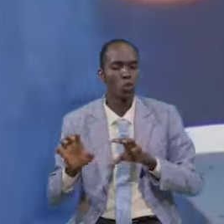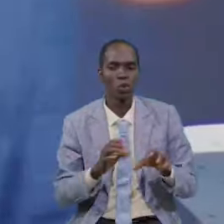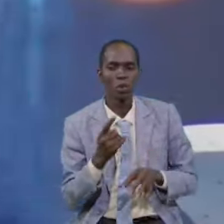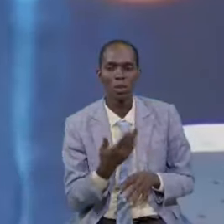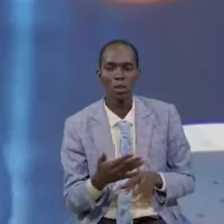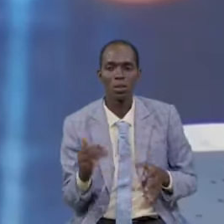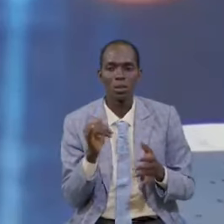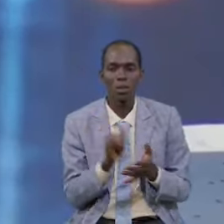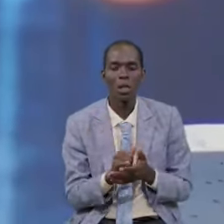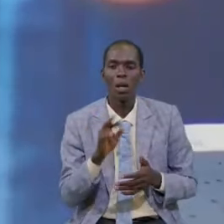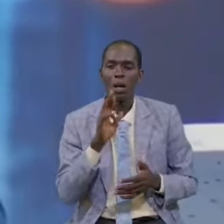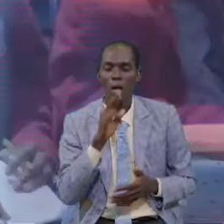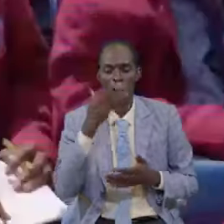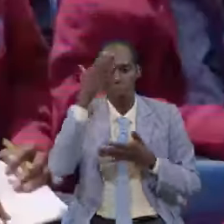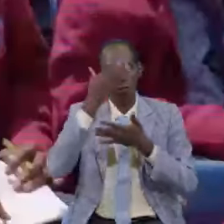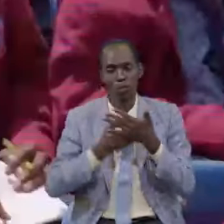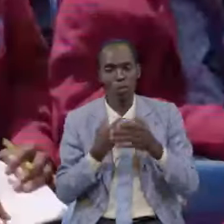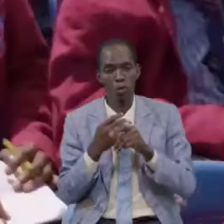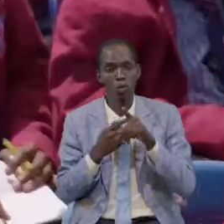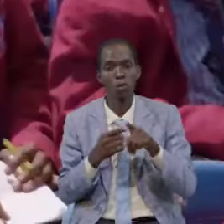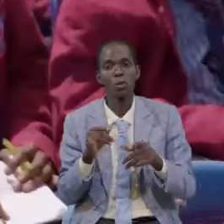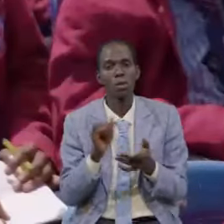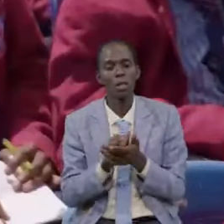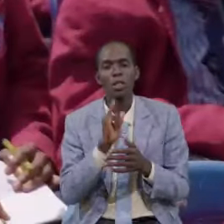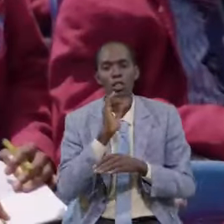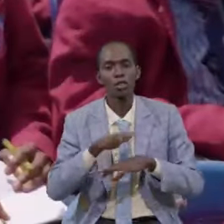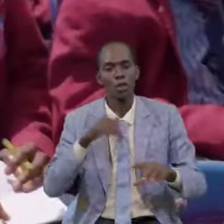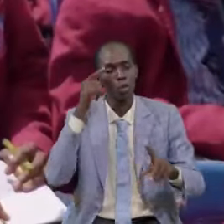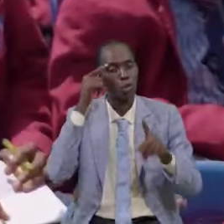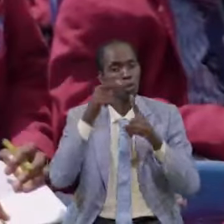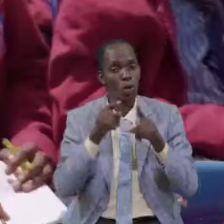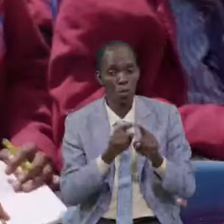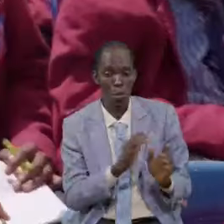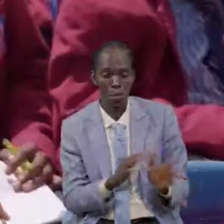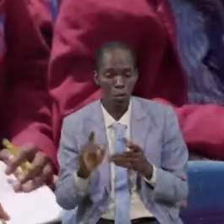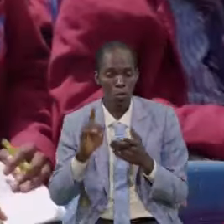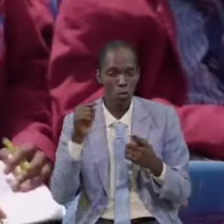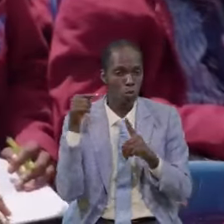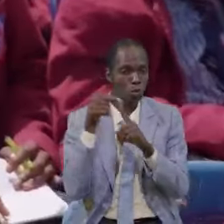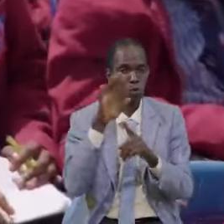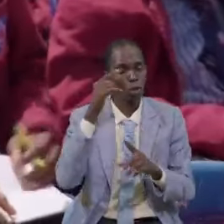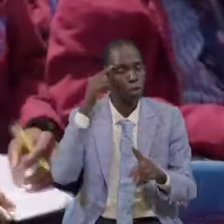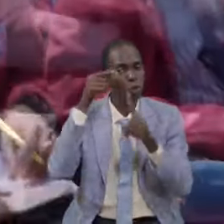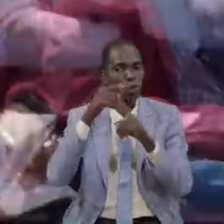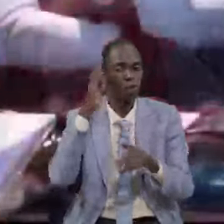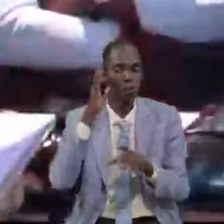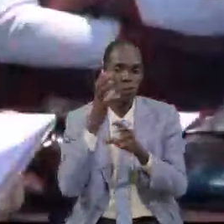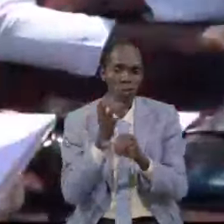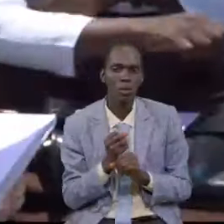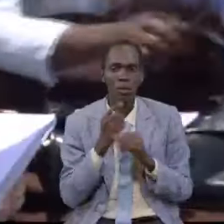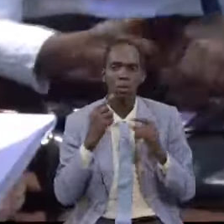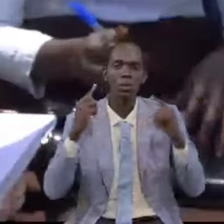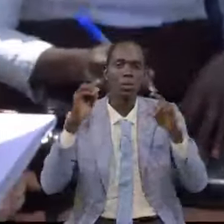And as you reach forth towards the goal, you will achieve. Look at verse 14. It says in